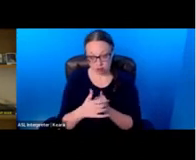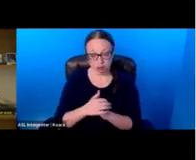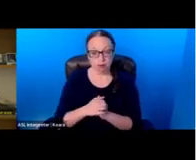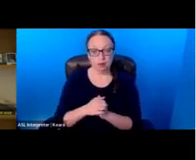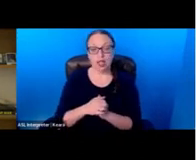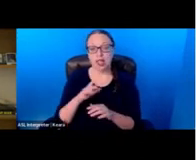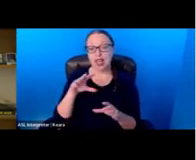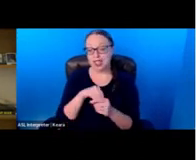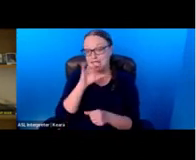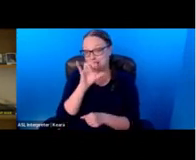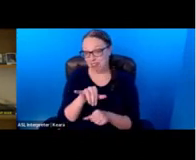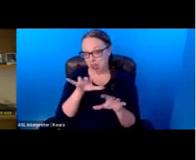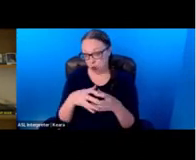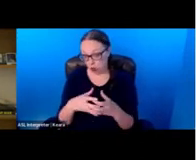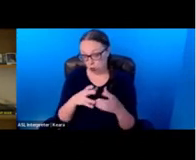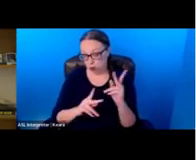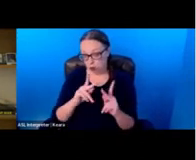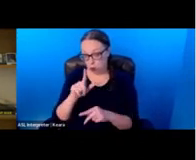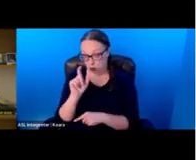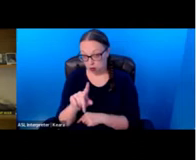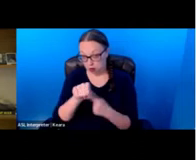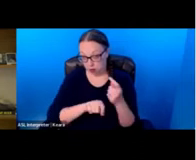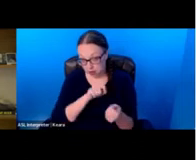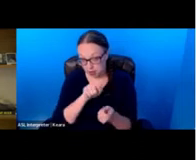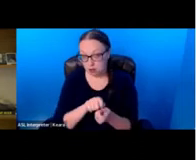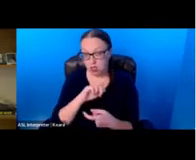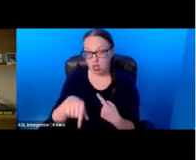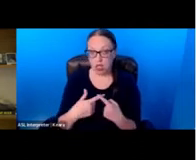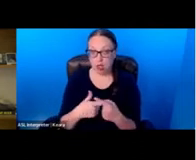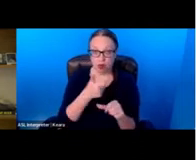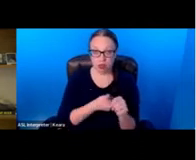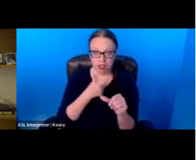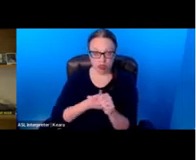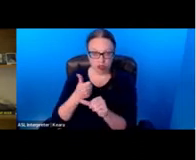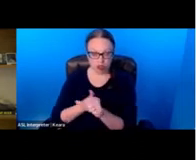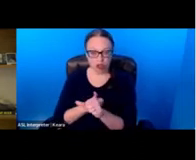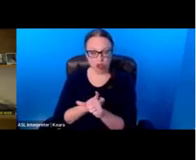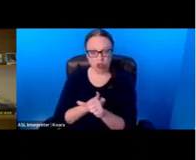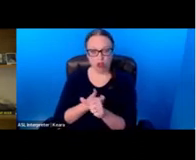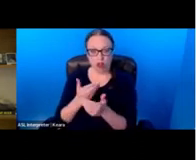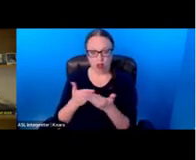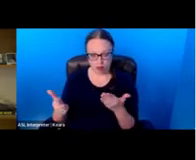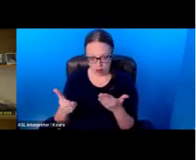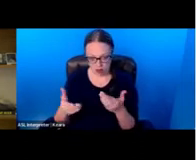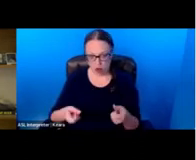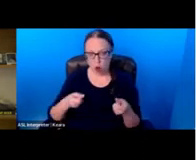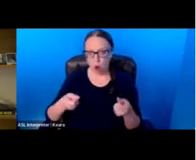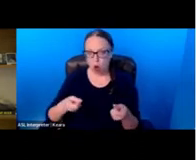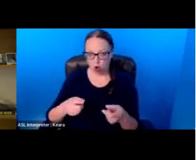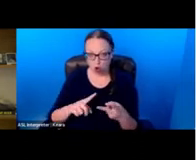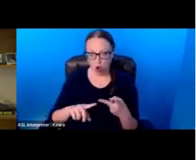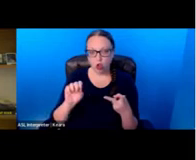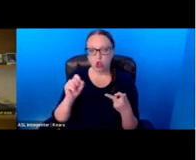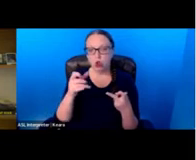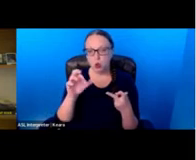domain, respondents were asked specifically about each of the following items: a walker,